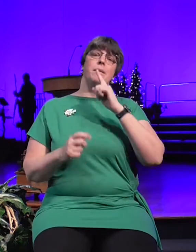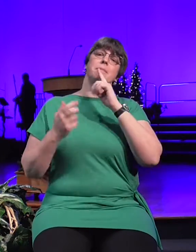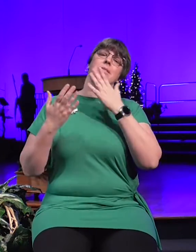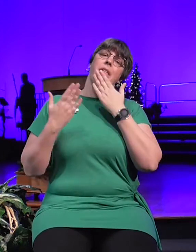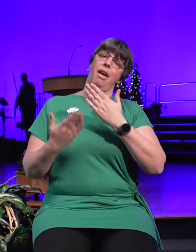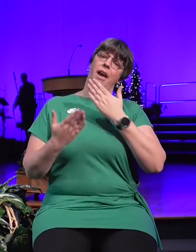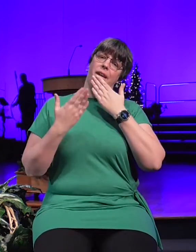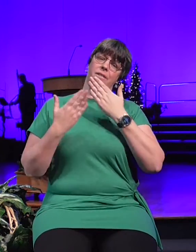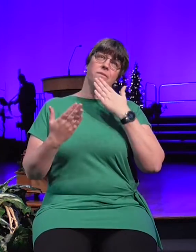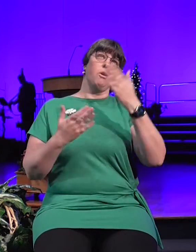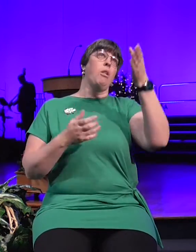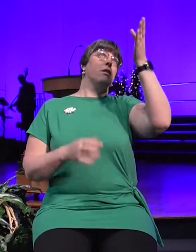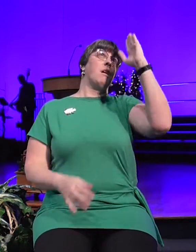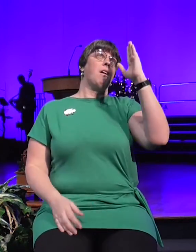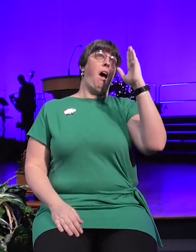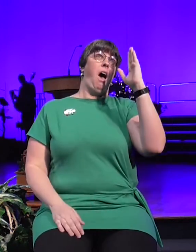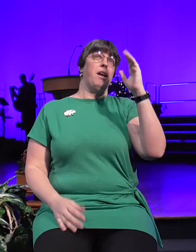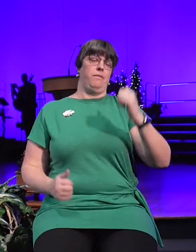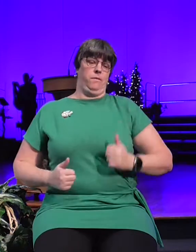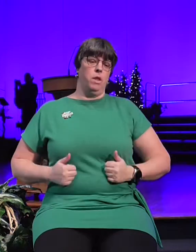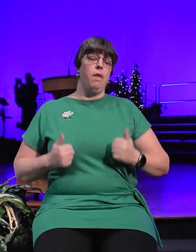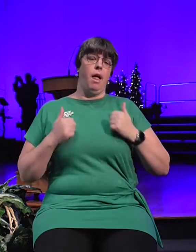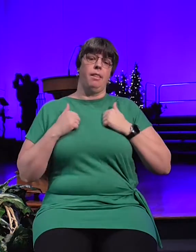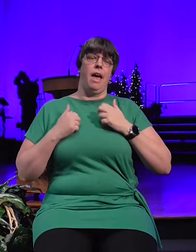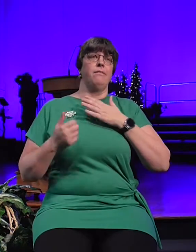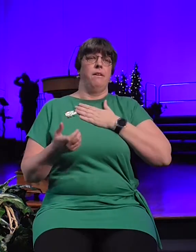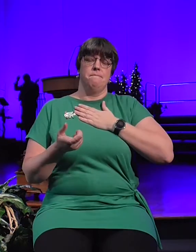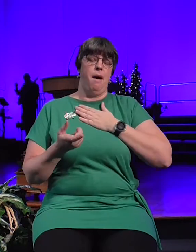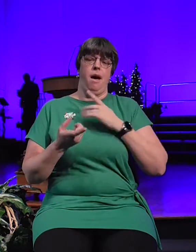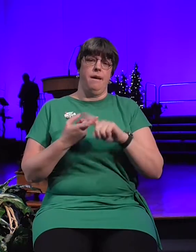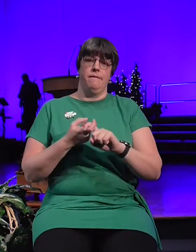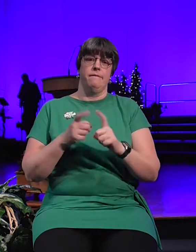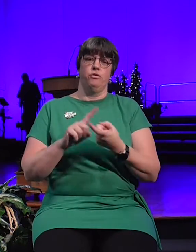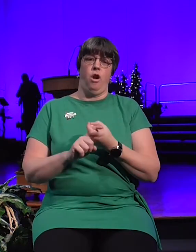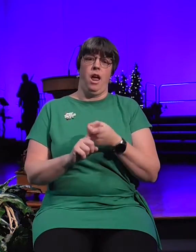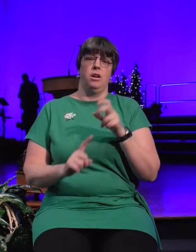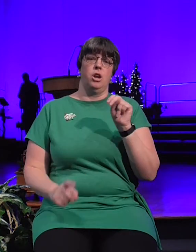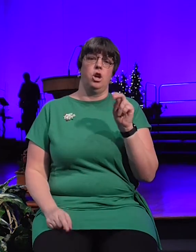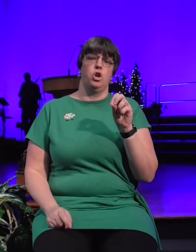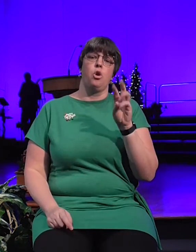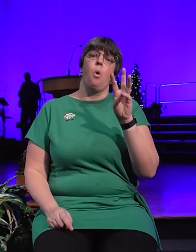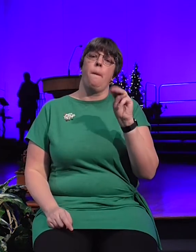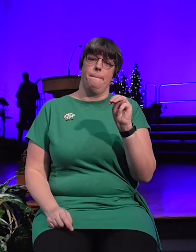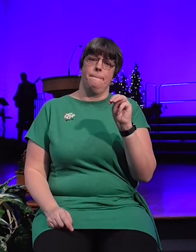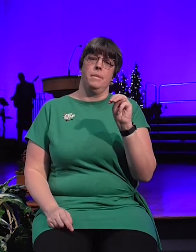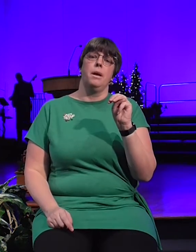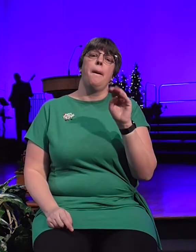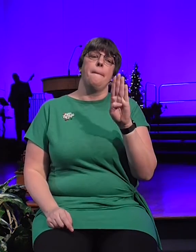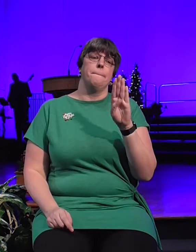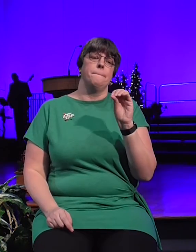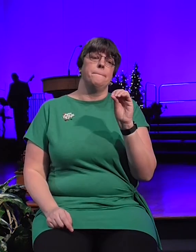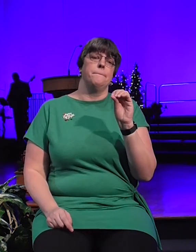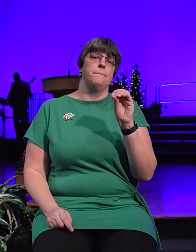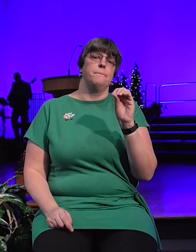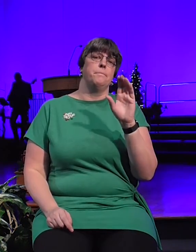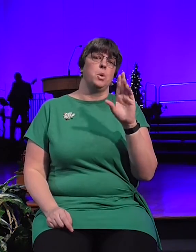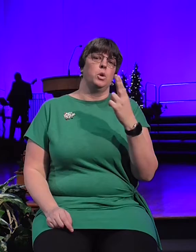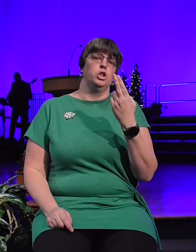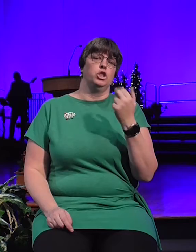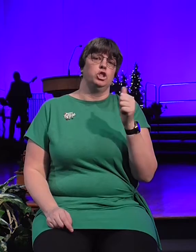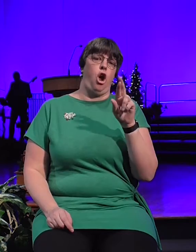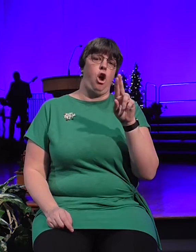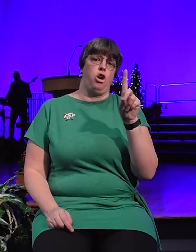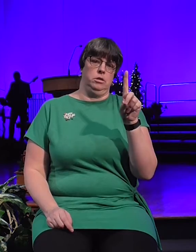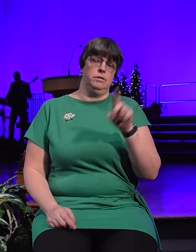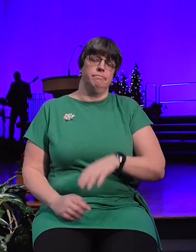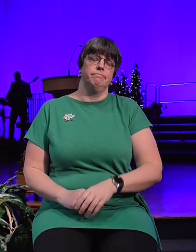so thankful to God for the life of my friend, Norm Bouchard, for the